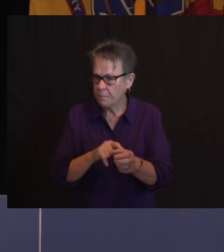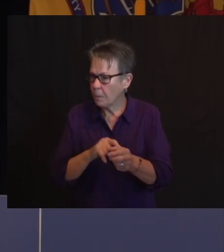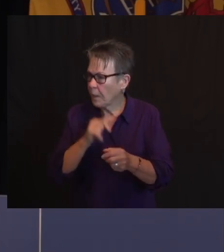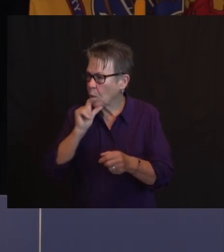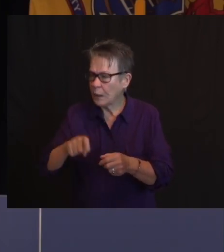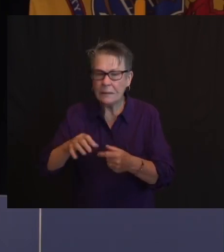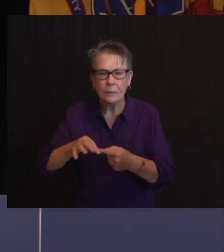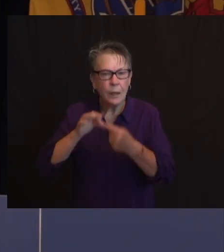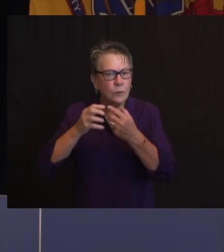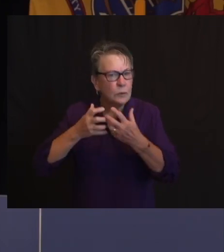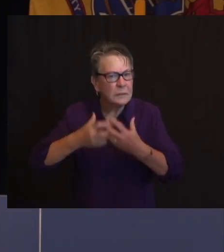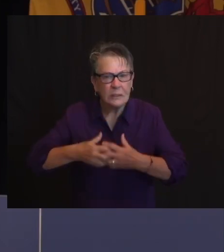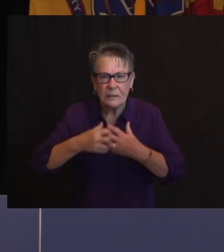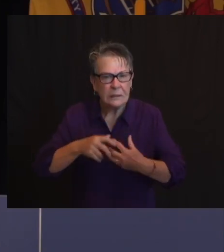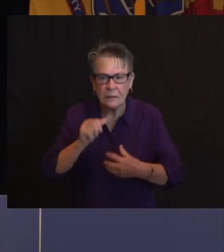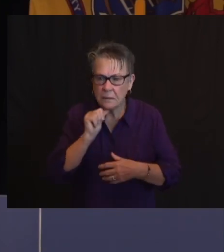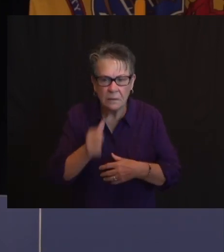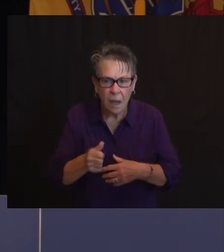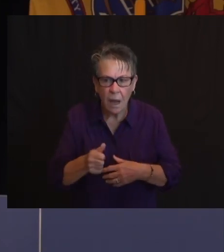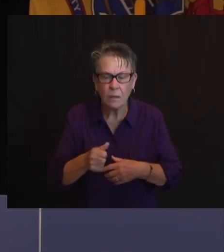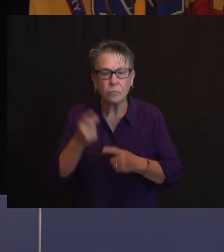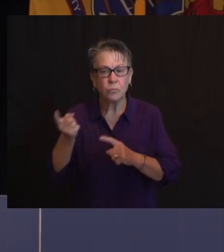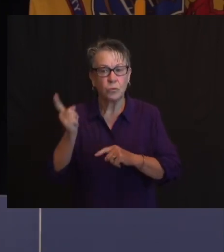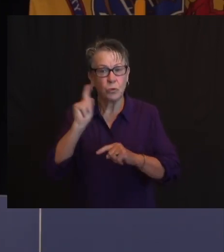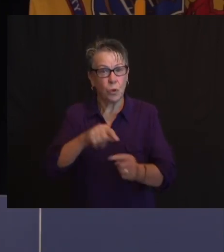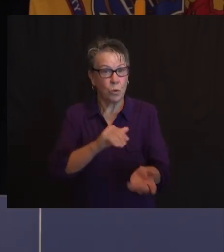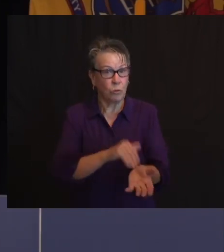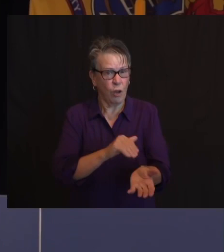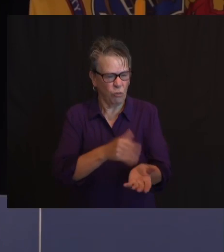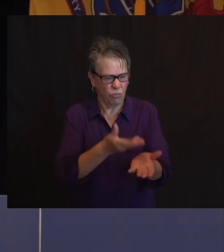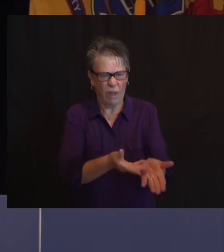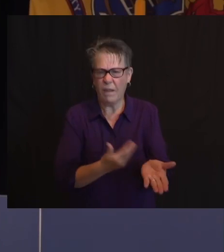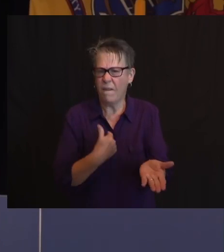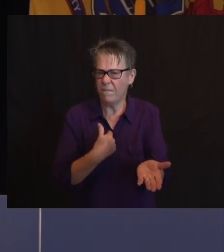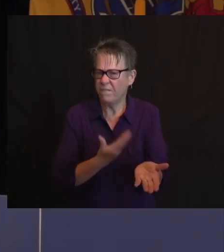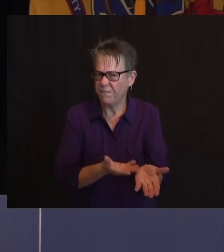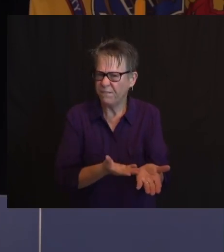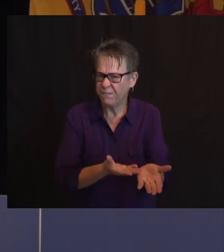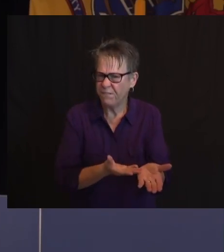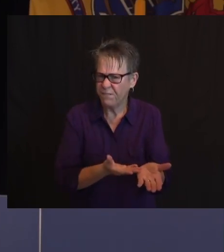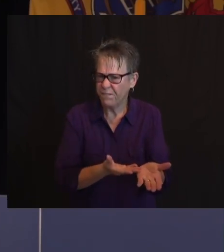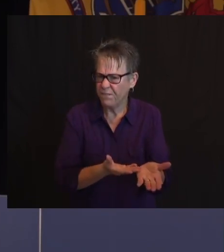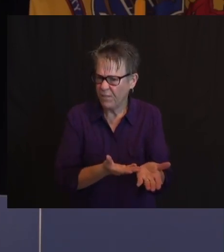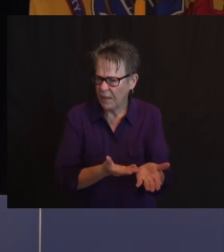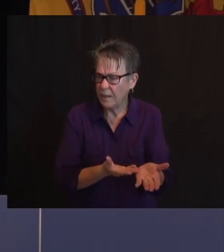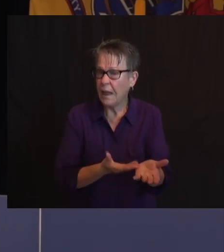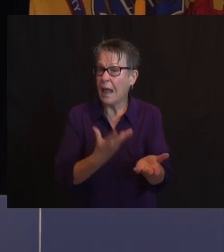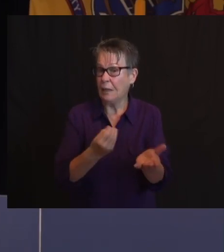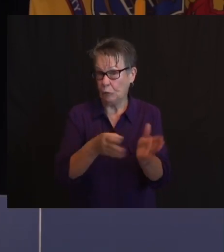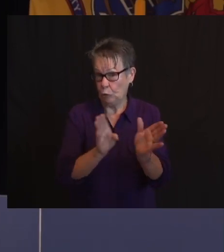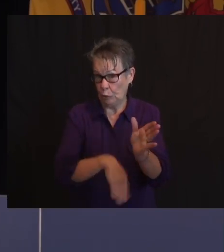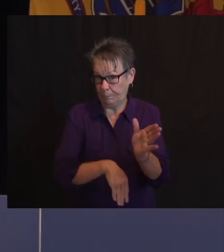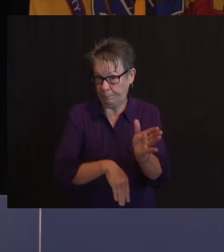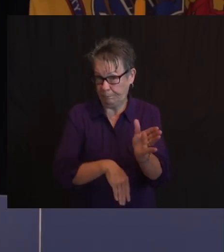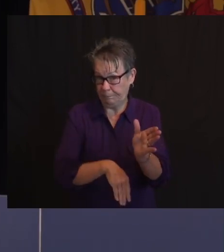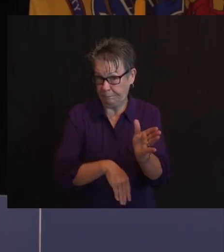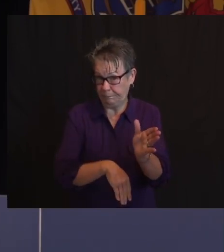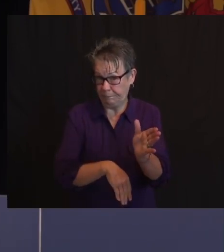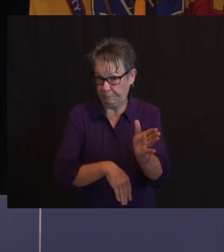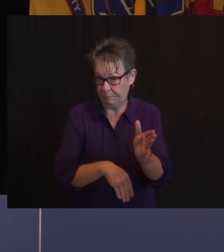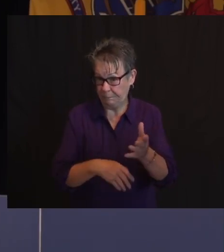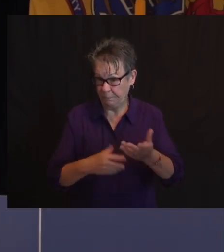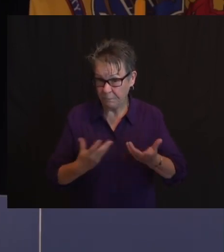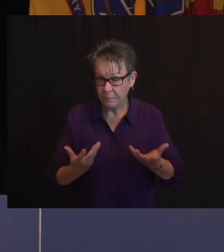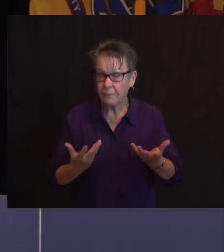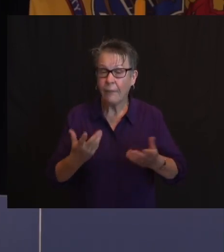long-term care facilities, certainly in many of them. And they are relatively cheap. The trade-off for that is because they don't work like that